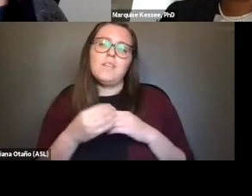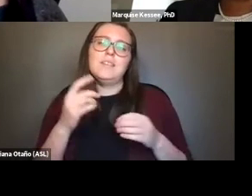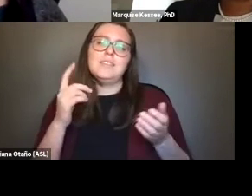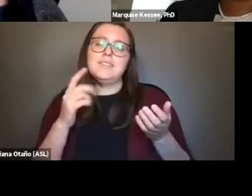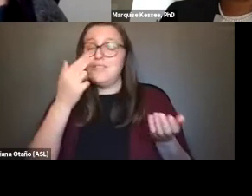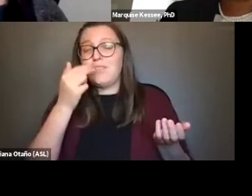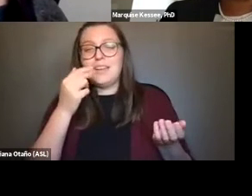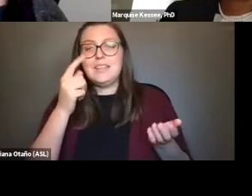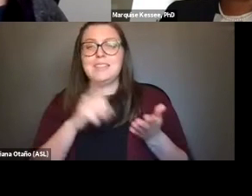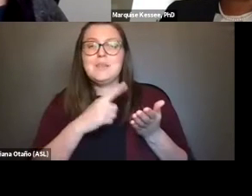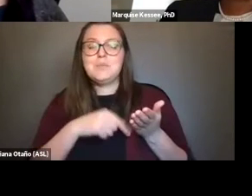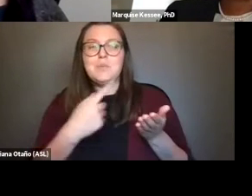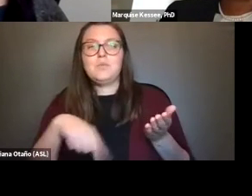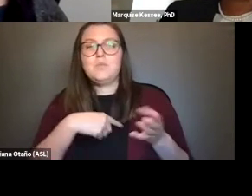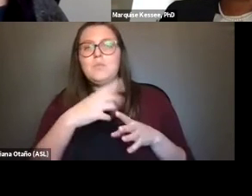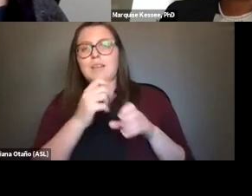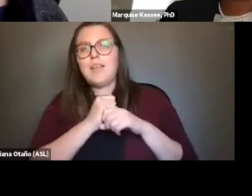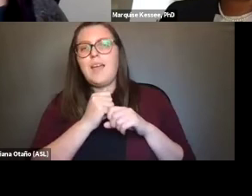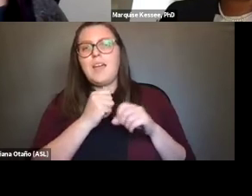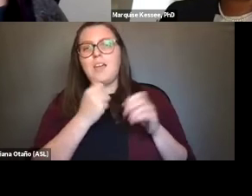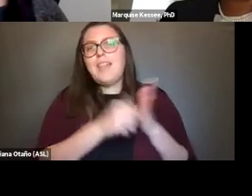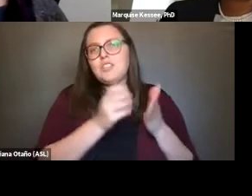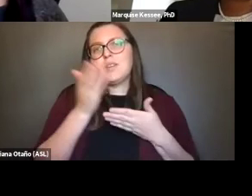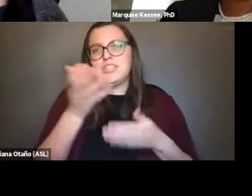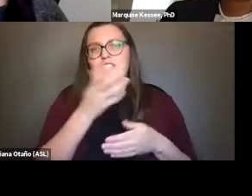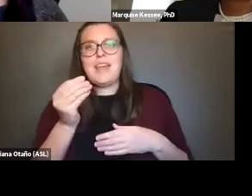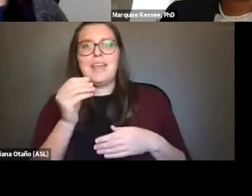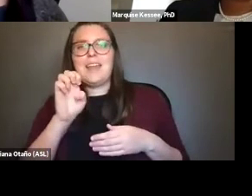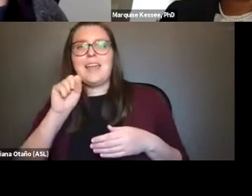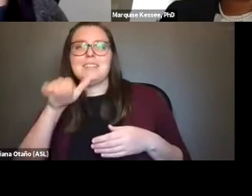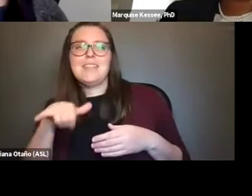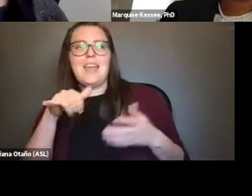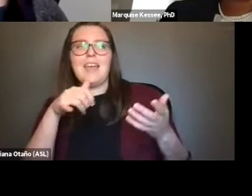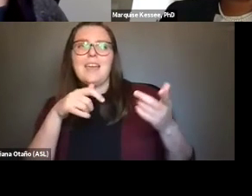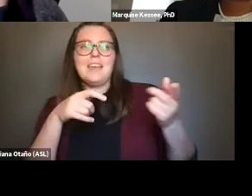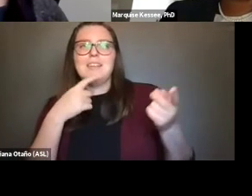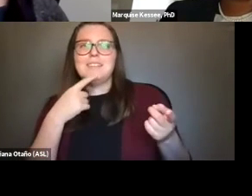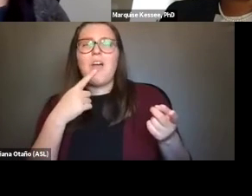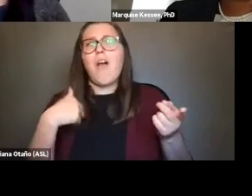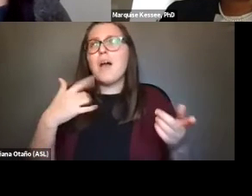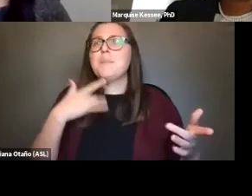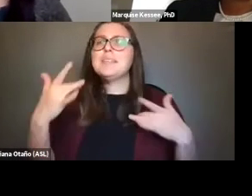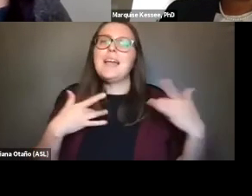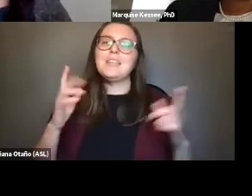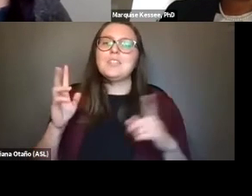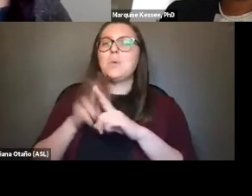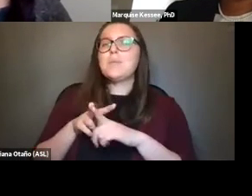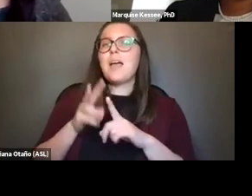letters of recommendation, but definitely essays that said, oh, I'm so excited to apply to Howard University. And we're